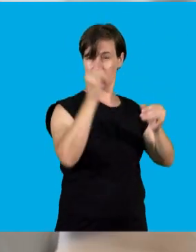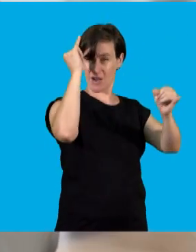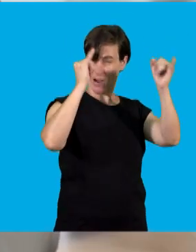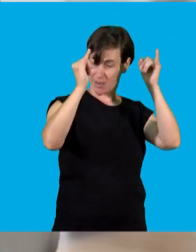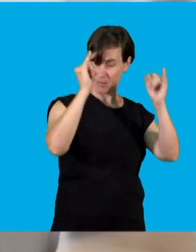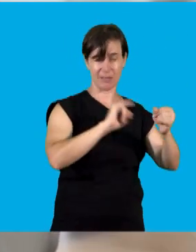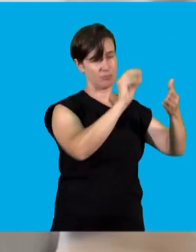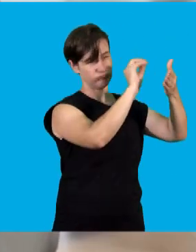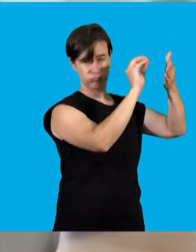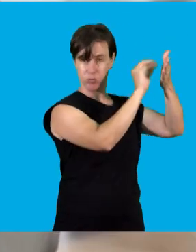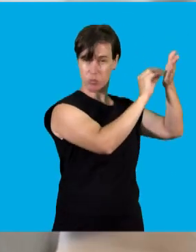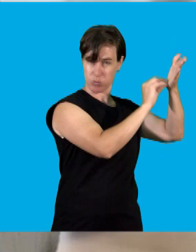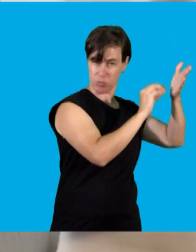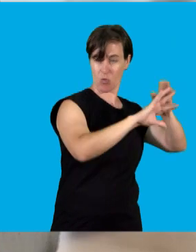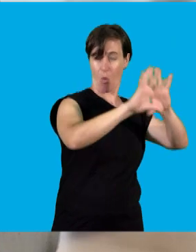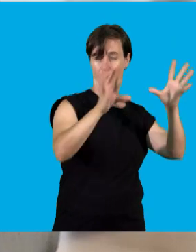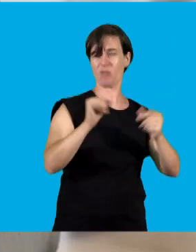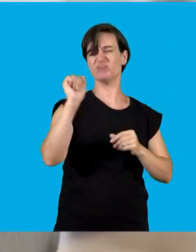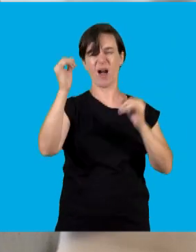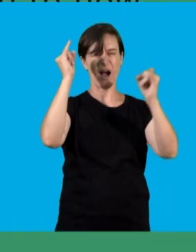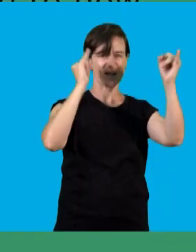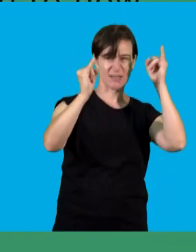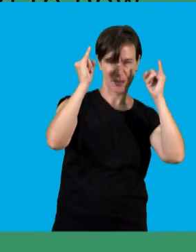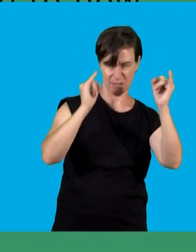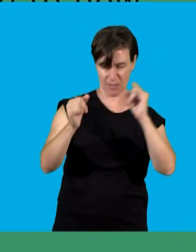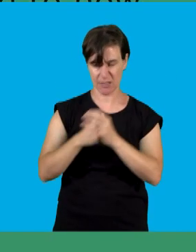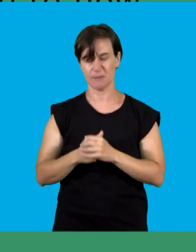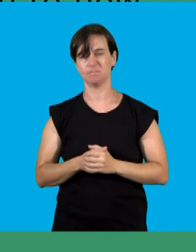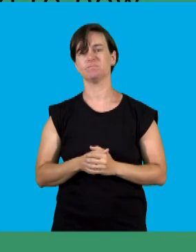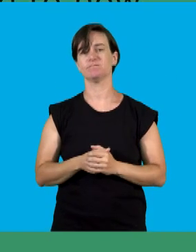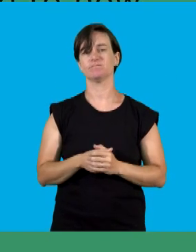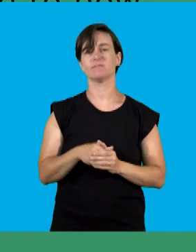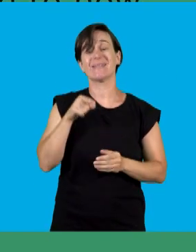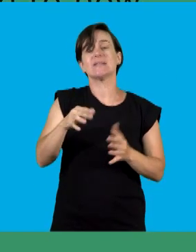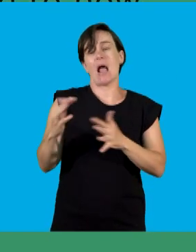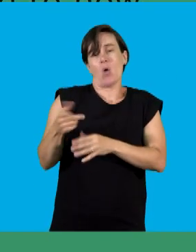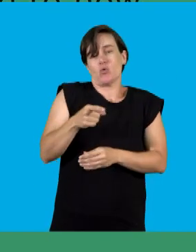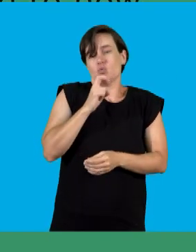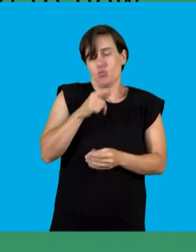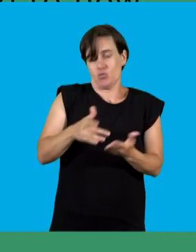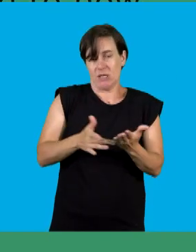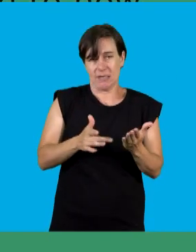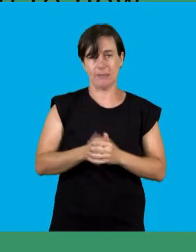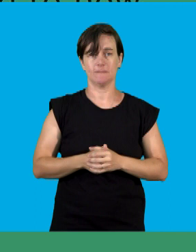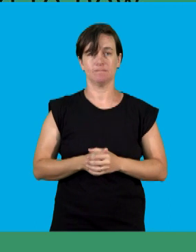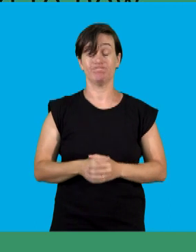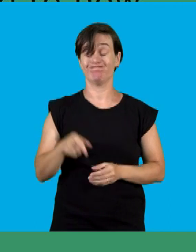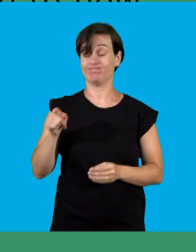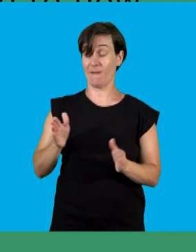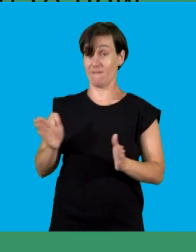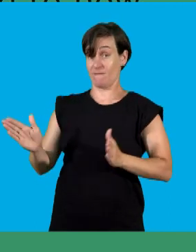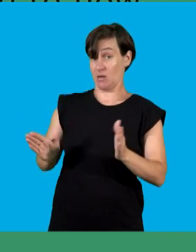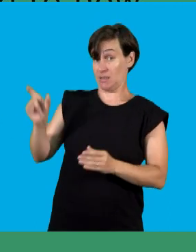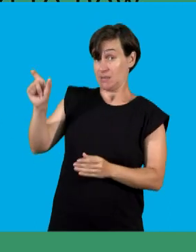this technique, but you are applying how to put this to use. So thirdly, the facilitator